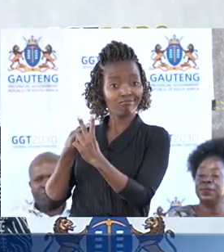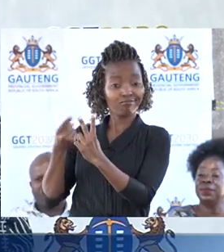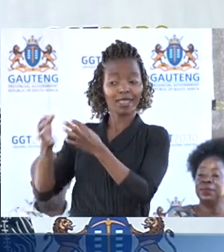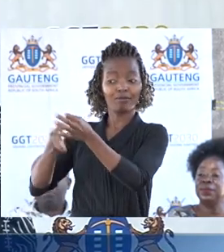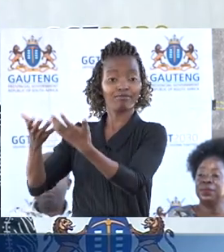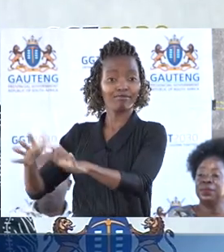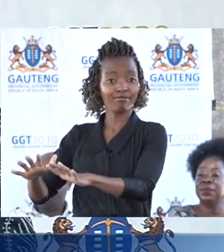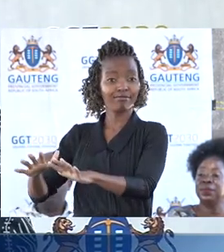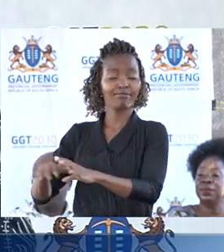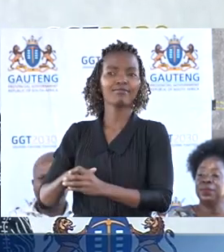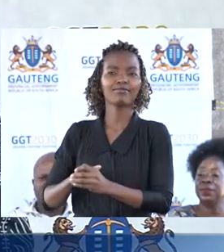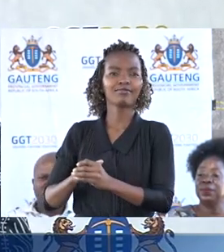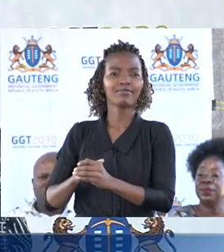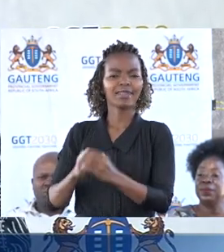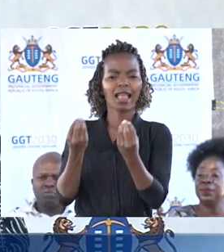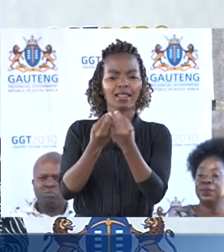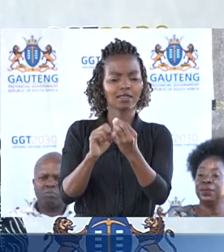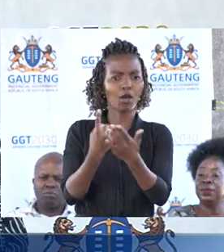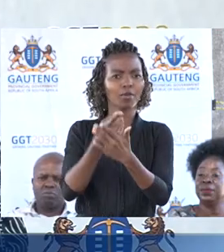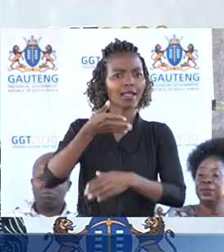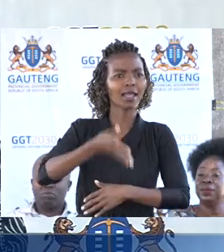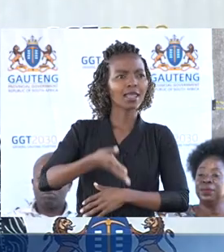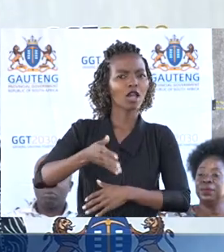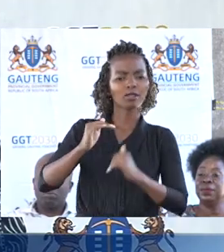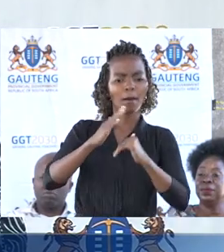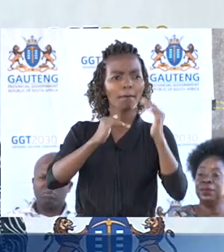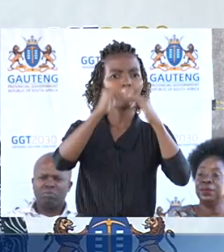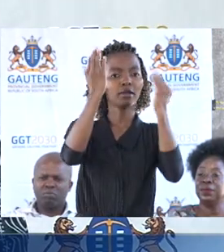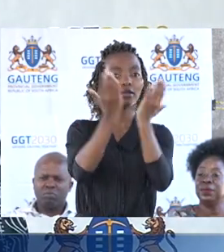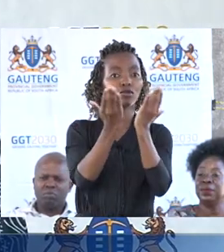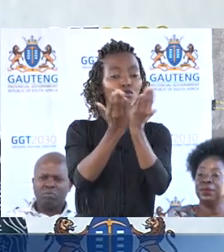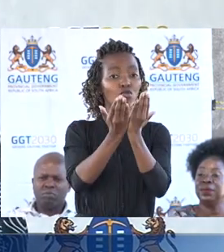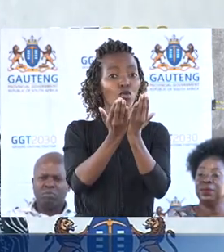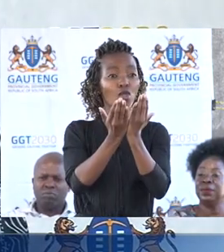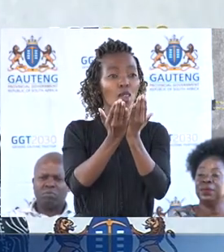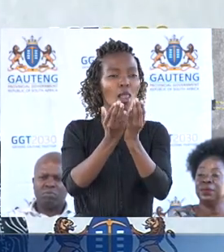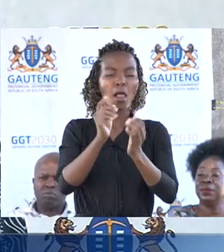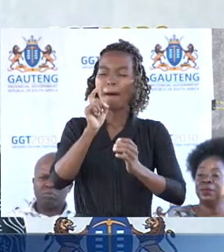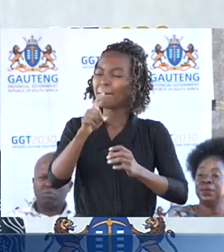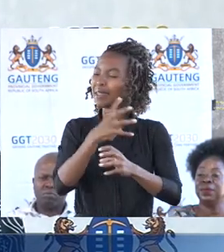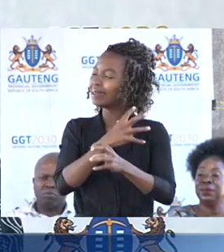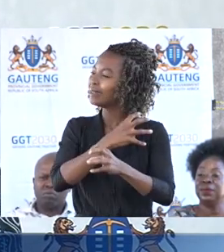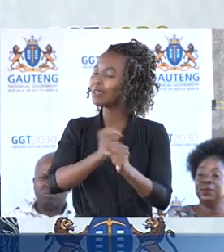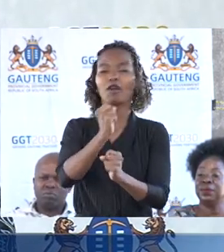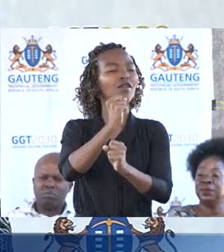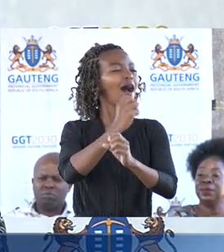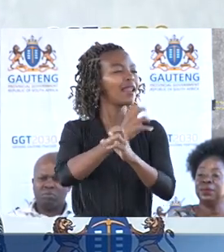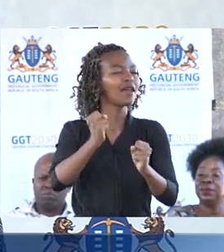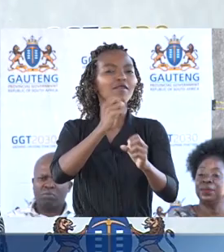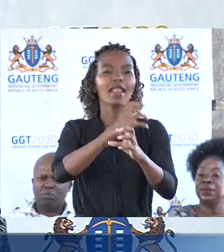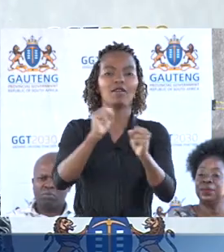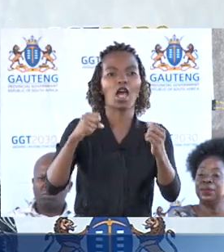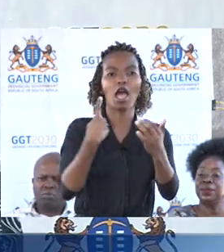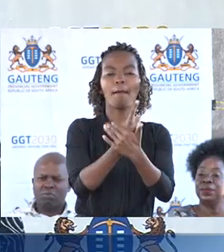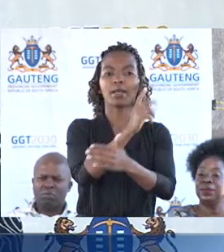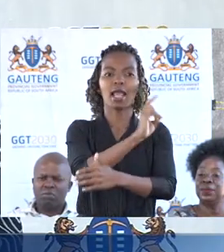Chilwane. What has happened here in building this school must never, never, never happen